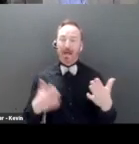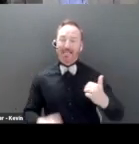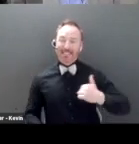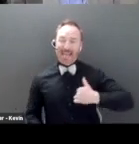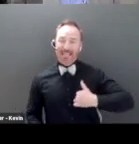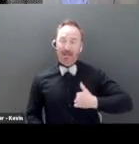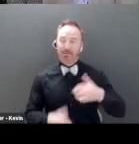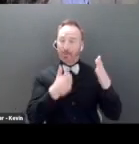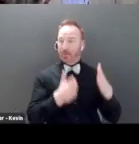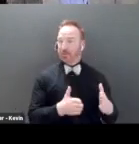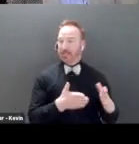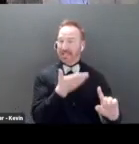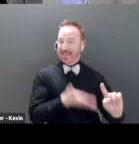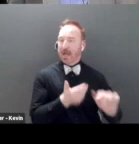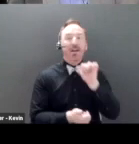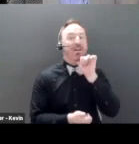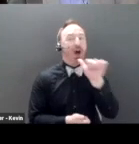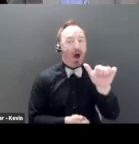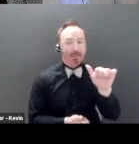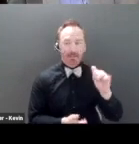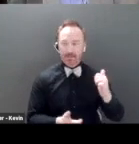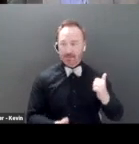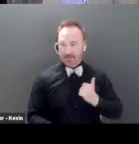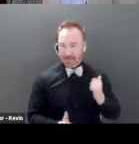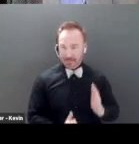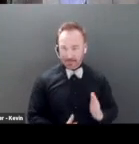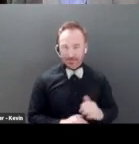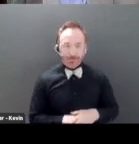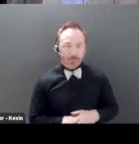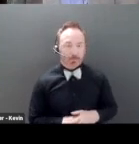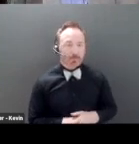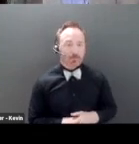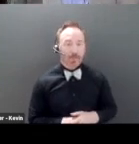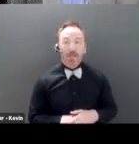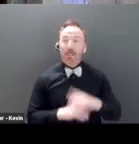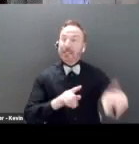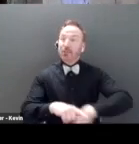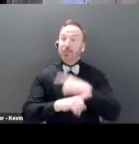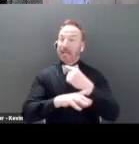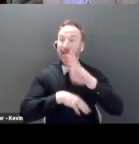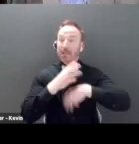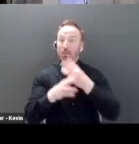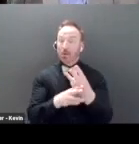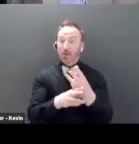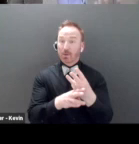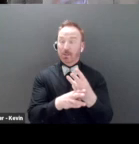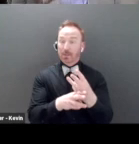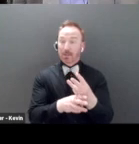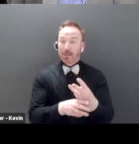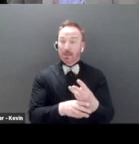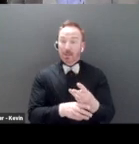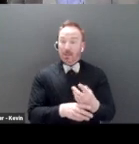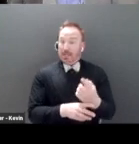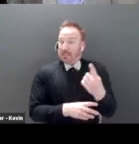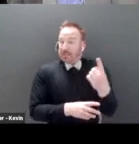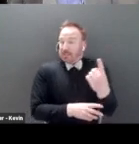to consider. And again, it's not uncommon to, especially in this day and age, to have someone who's not in Canada help